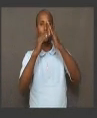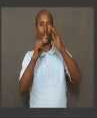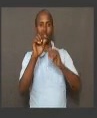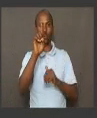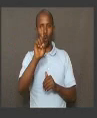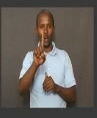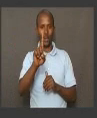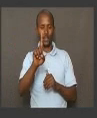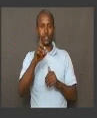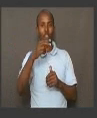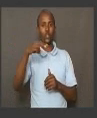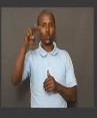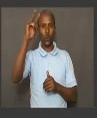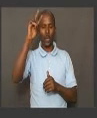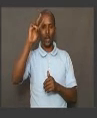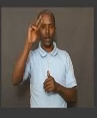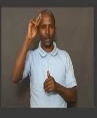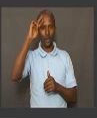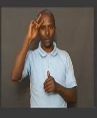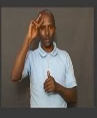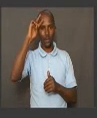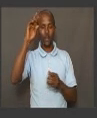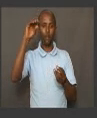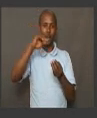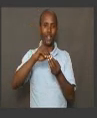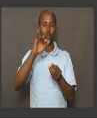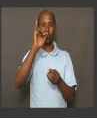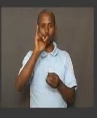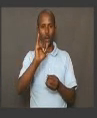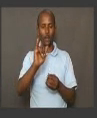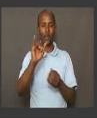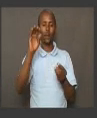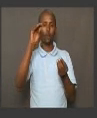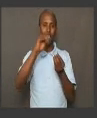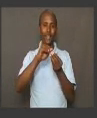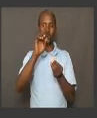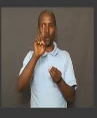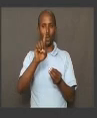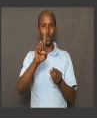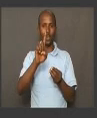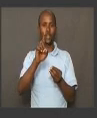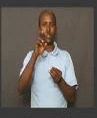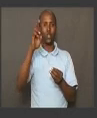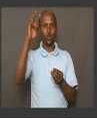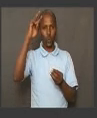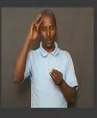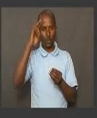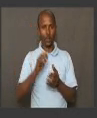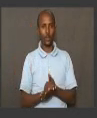1 squared plus y plus 1